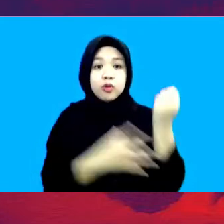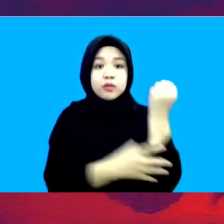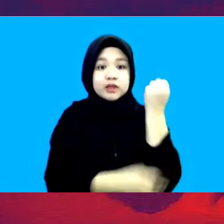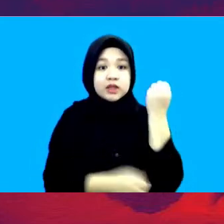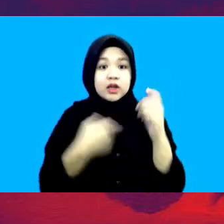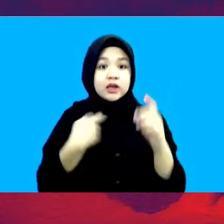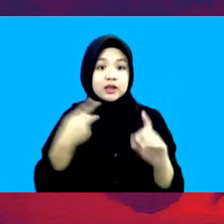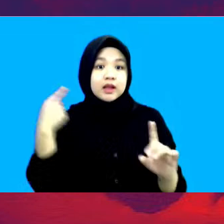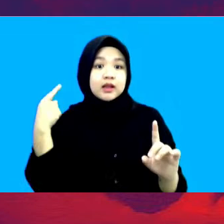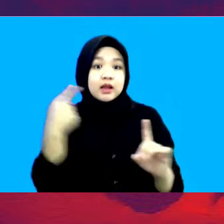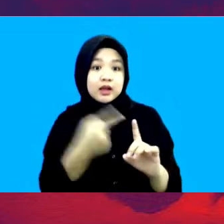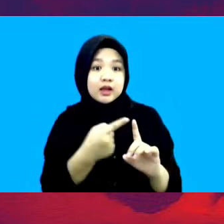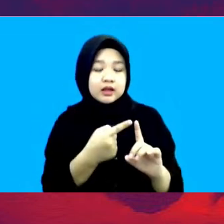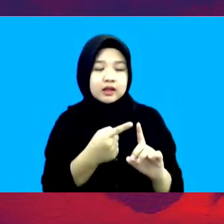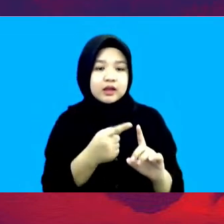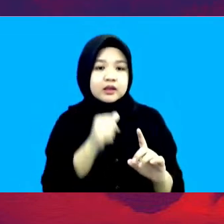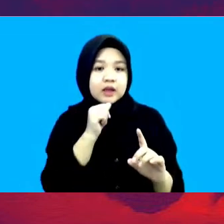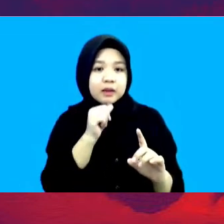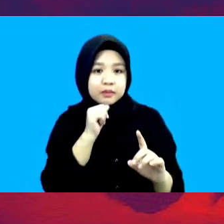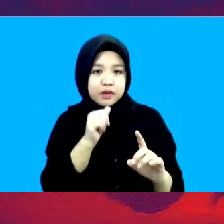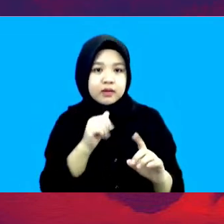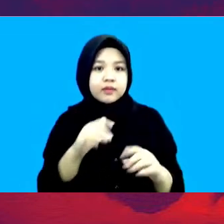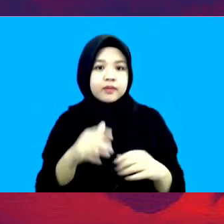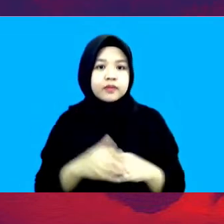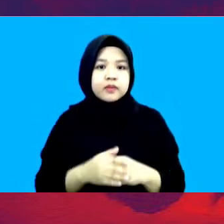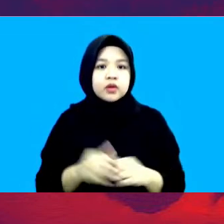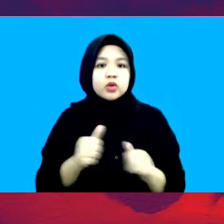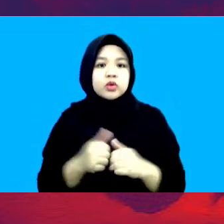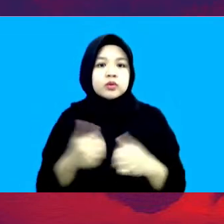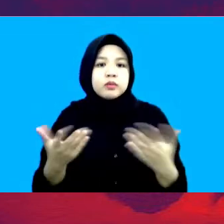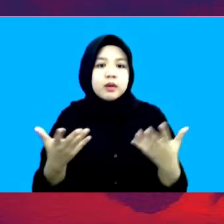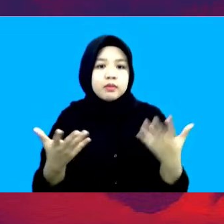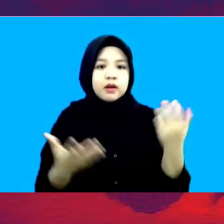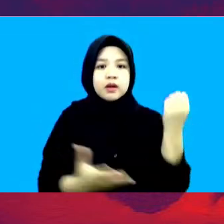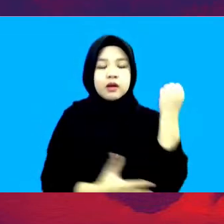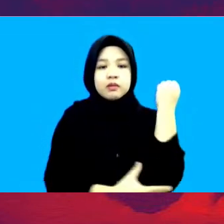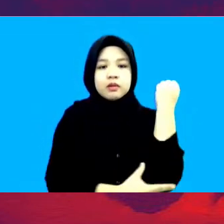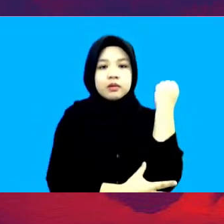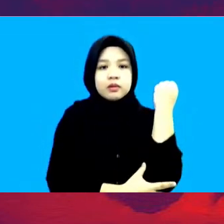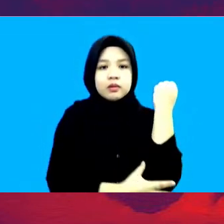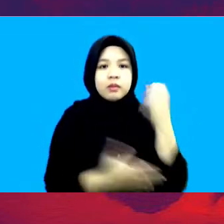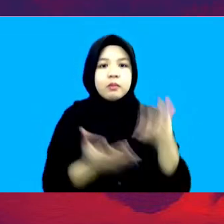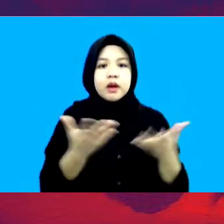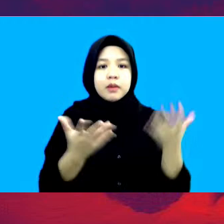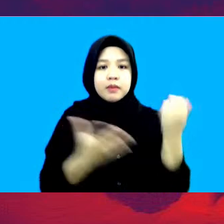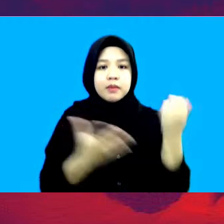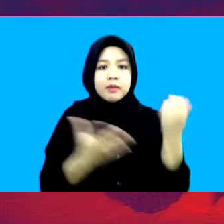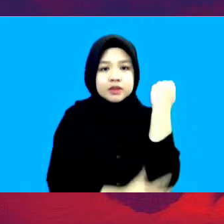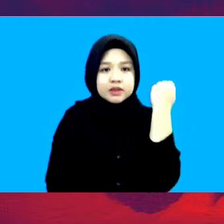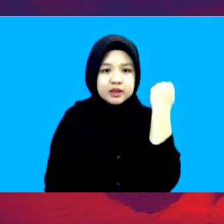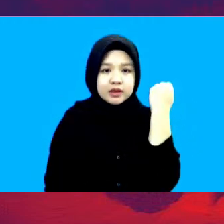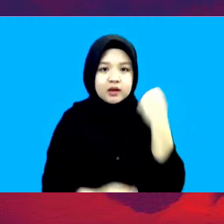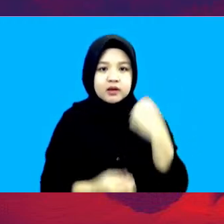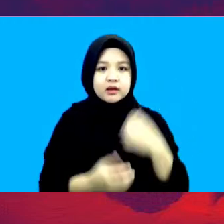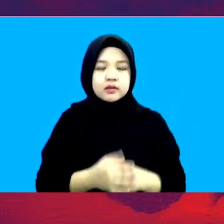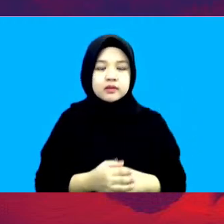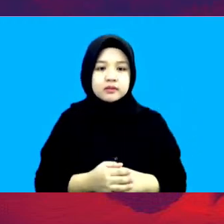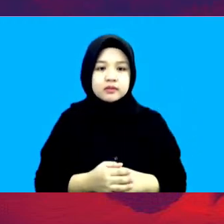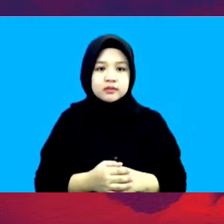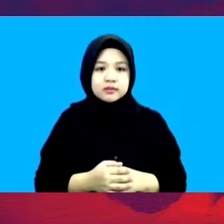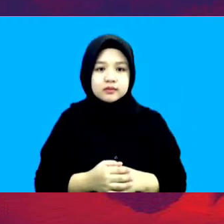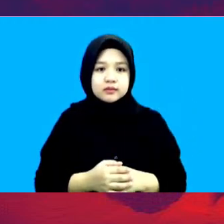Bank, by the UN, actually not soon by the World Bank, but soon by the UN, later on adopted by the World Bank,